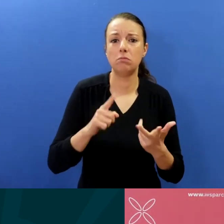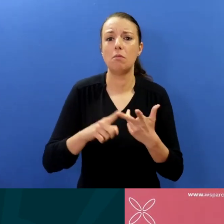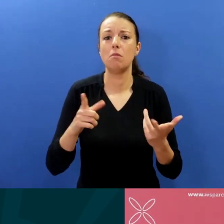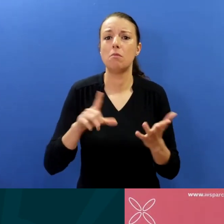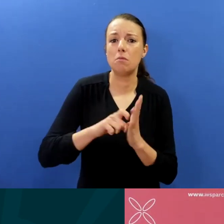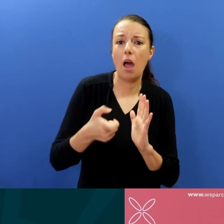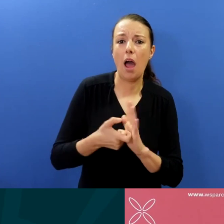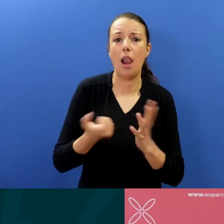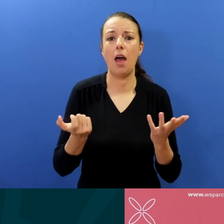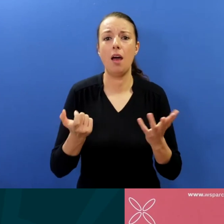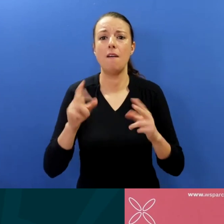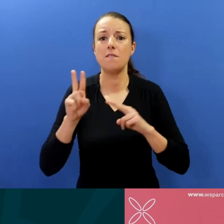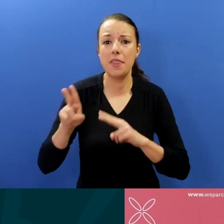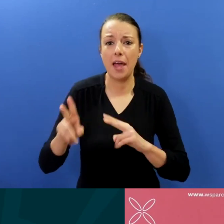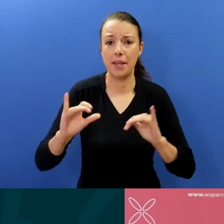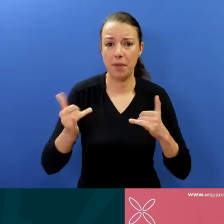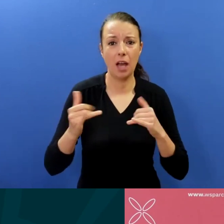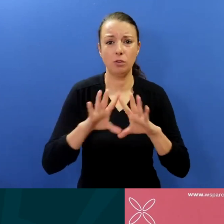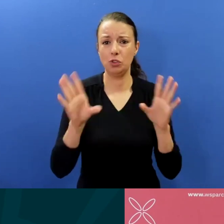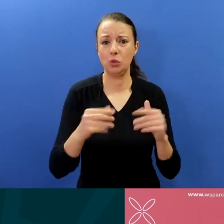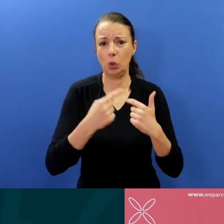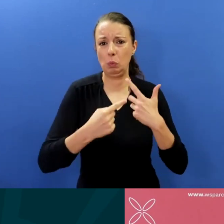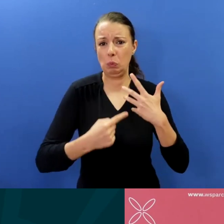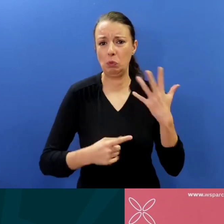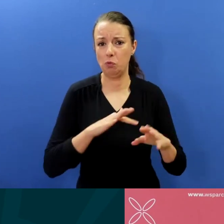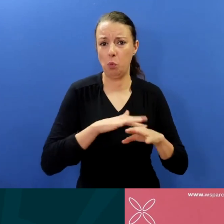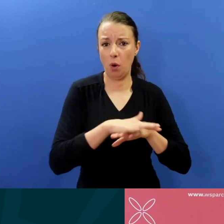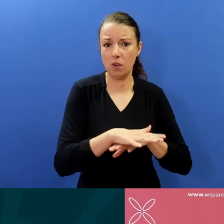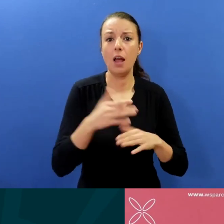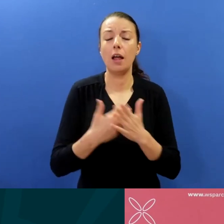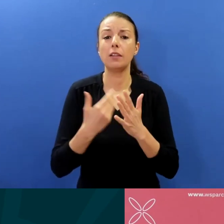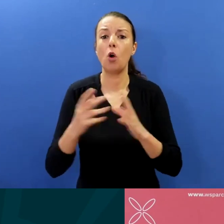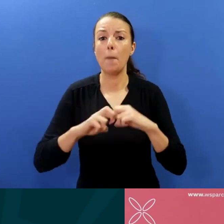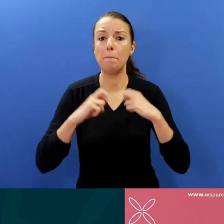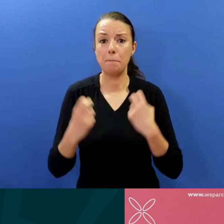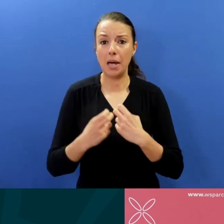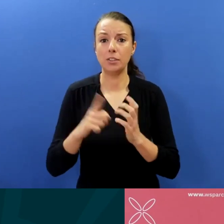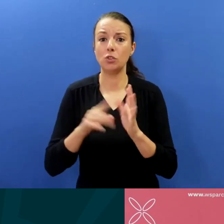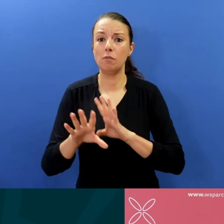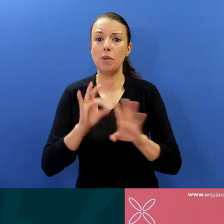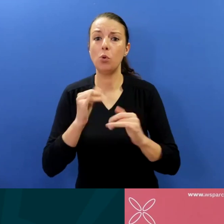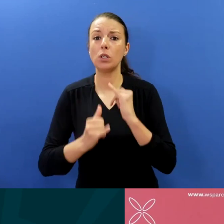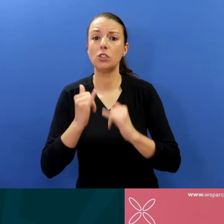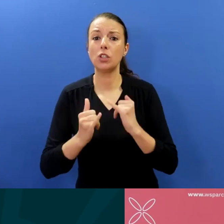for important and complex topic. About the authorities